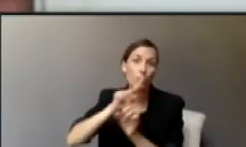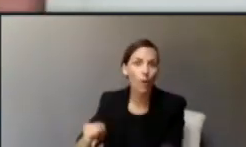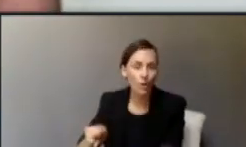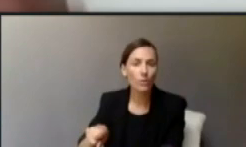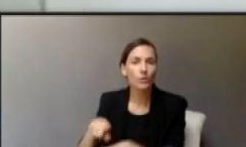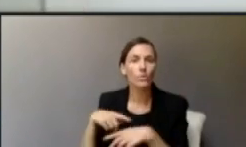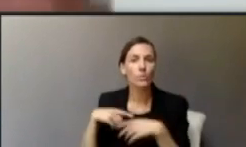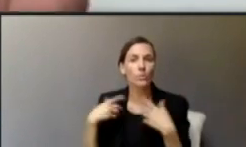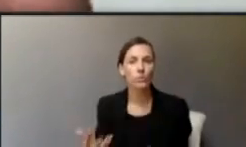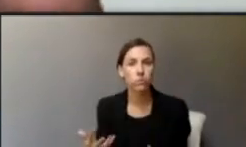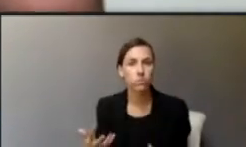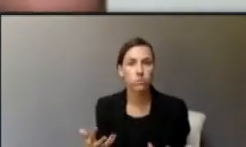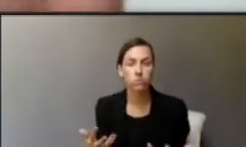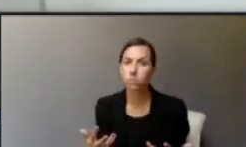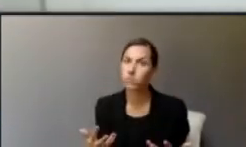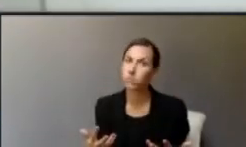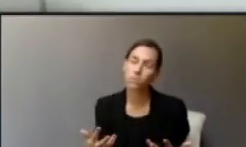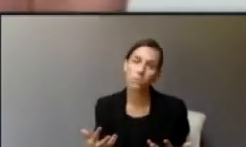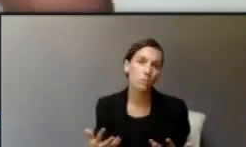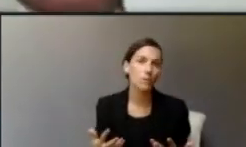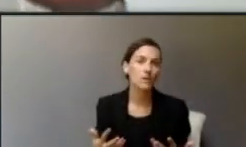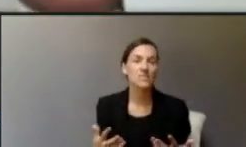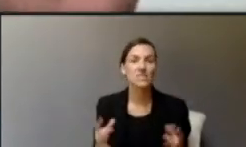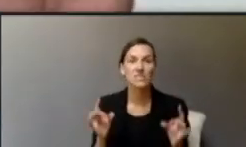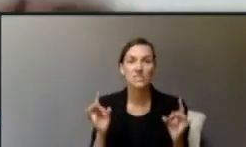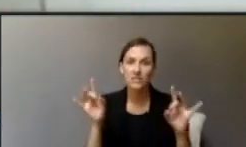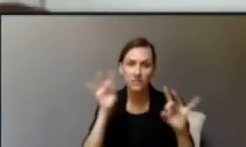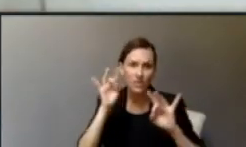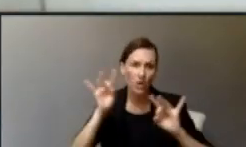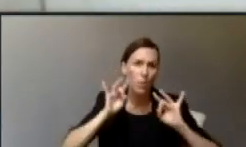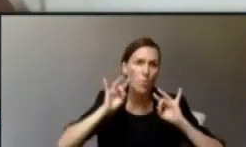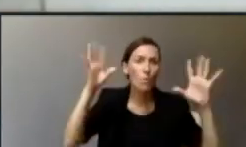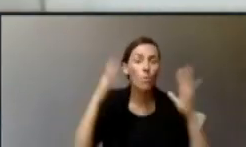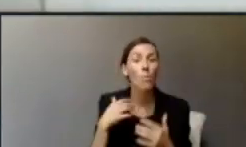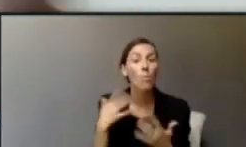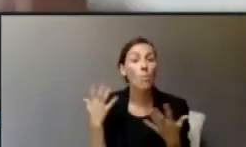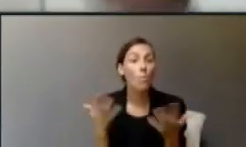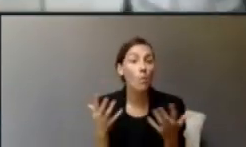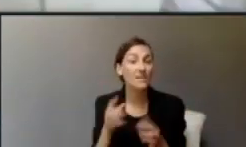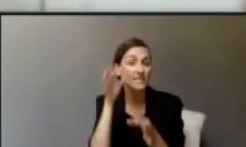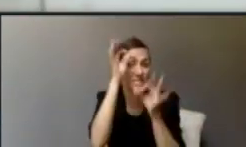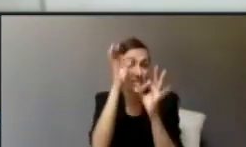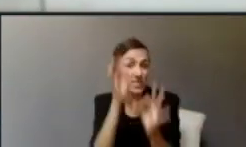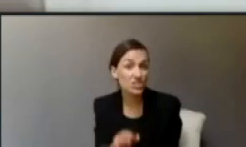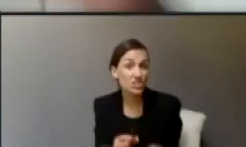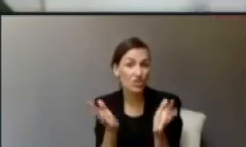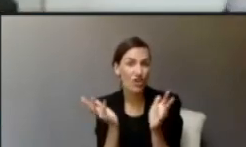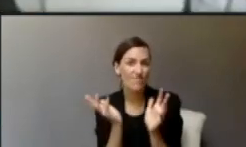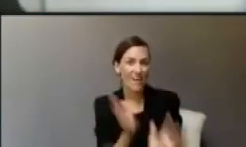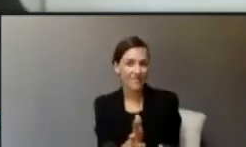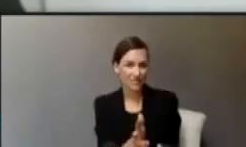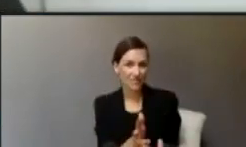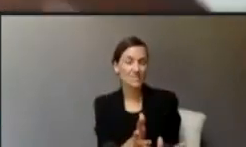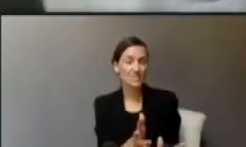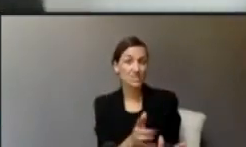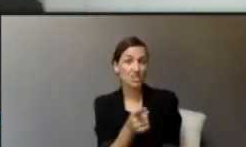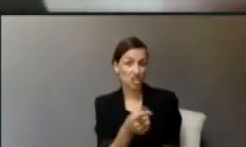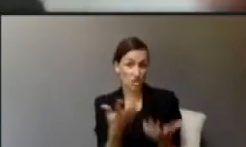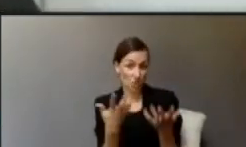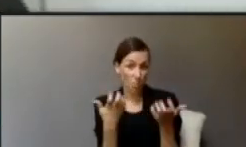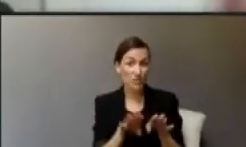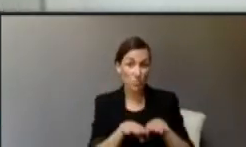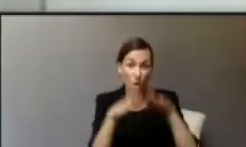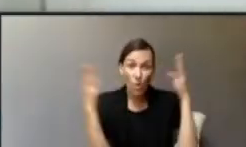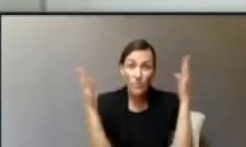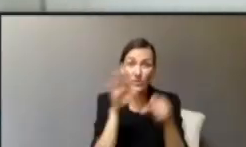know, what decisions is she left to make? Does she support reopening the schools because